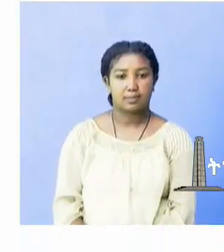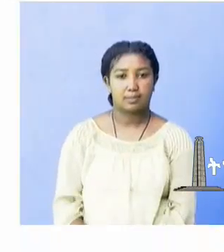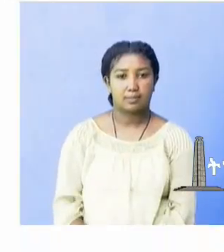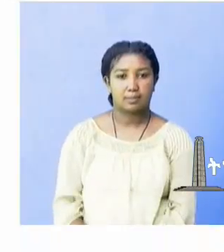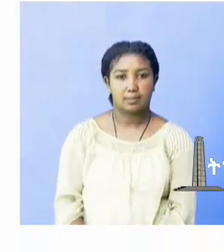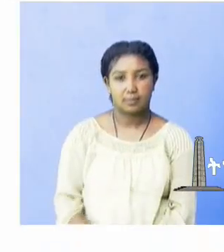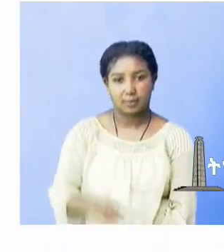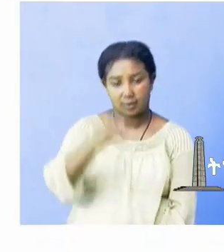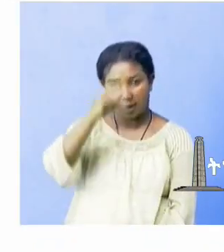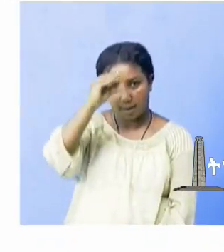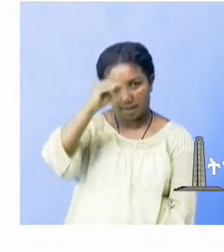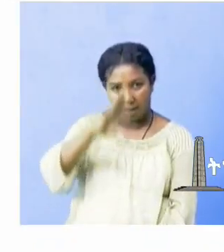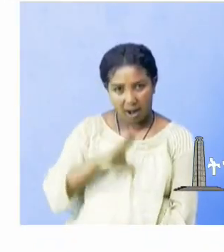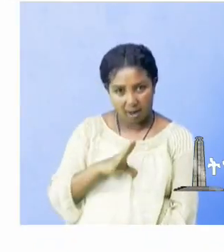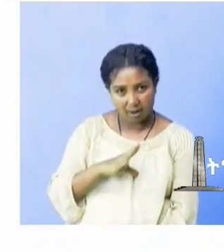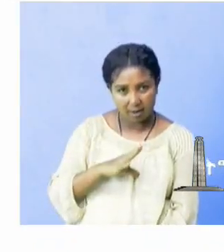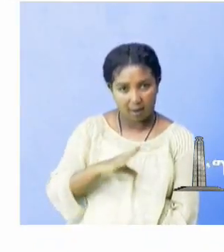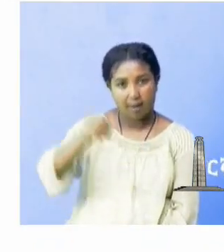man,